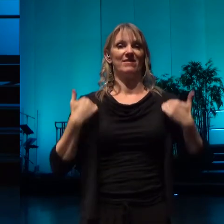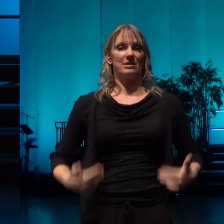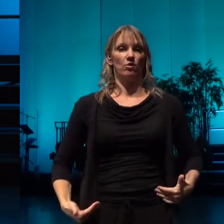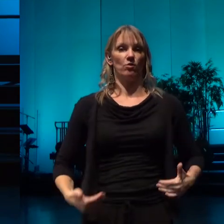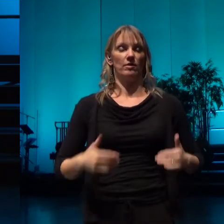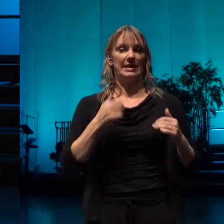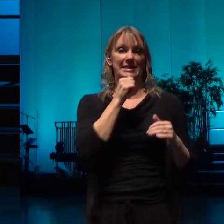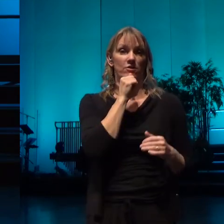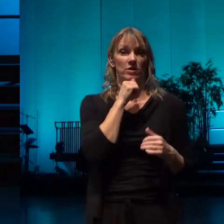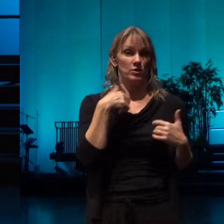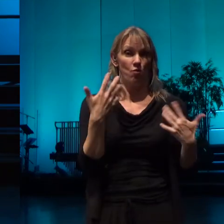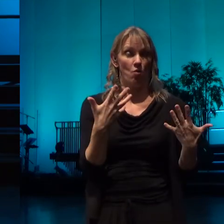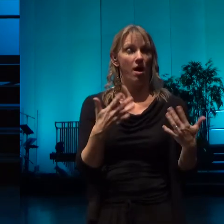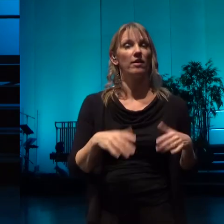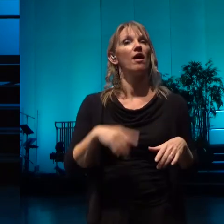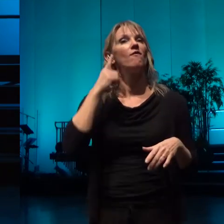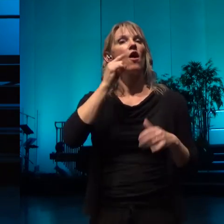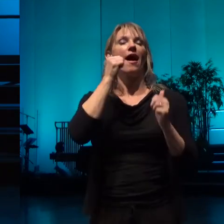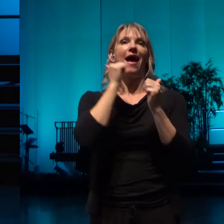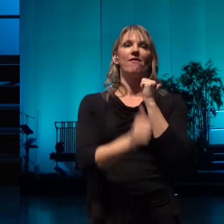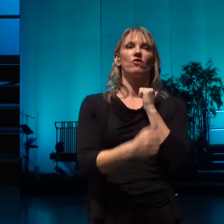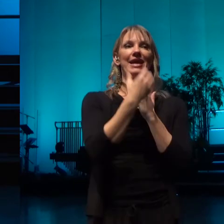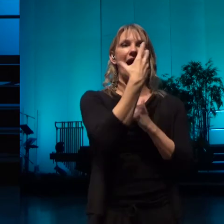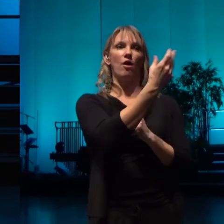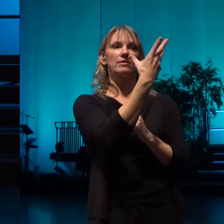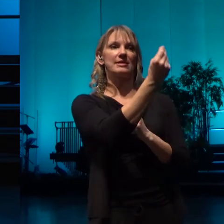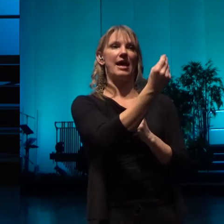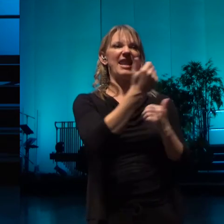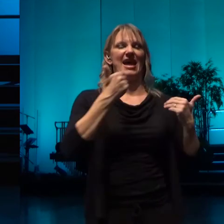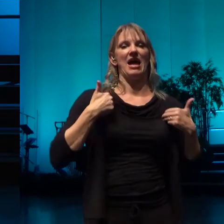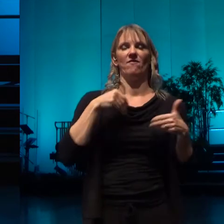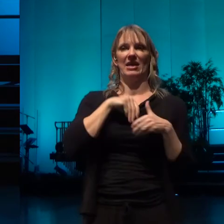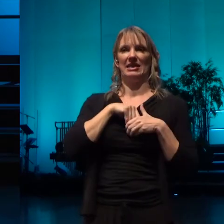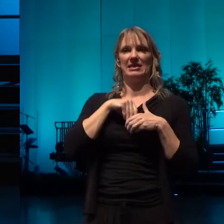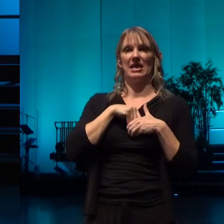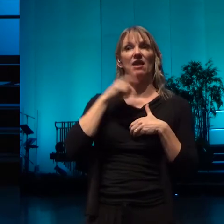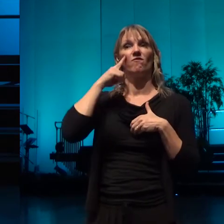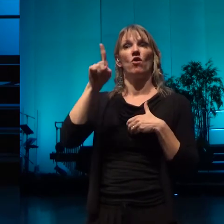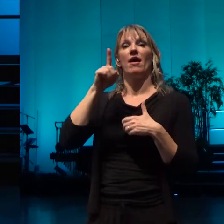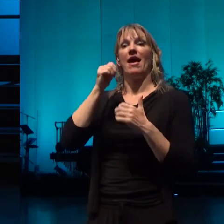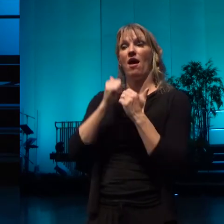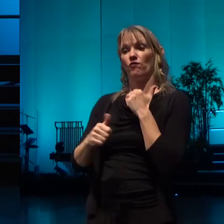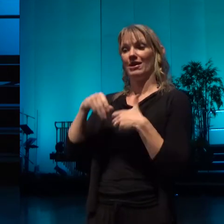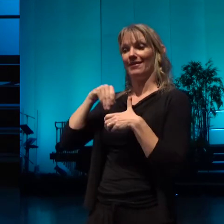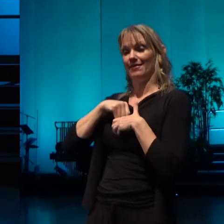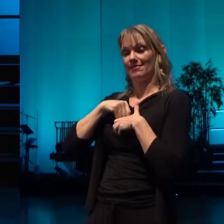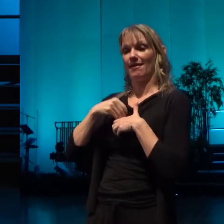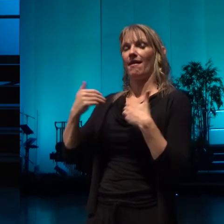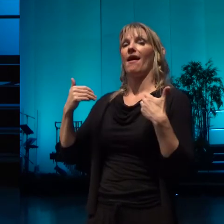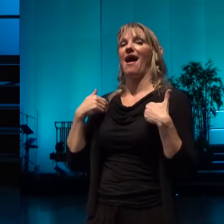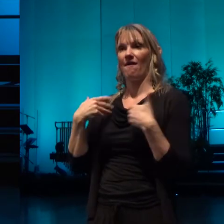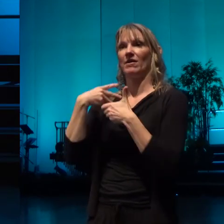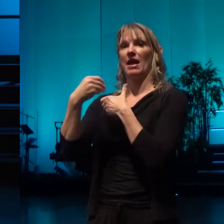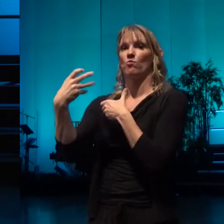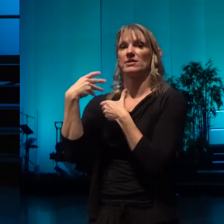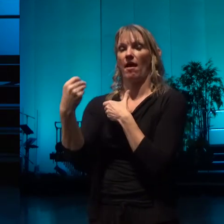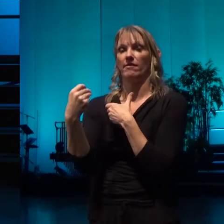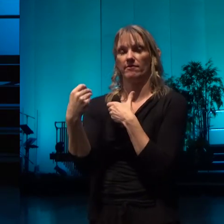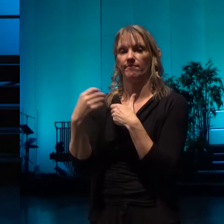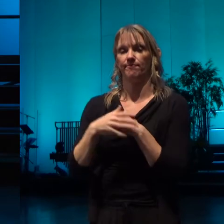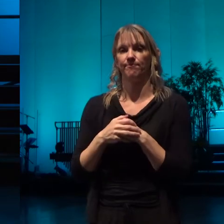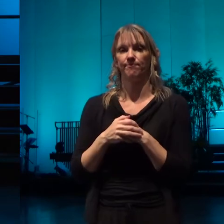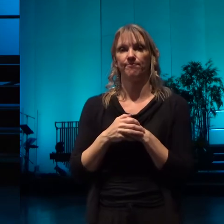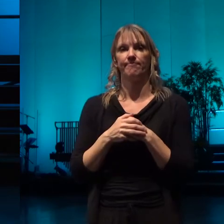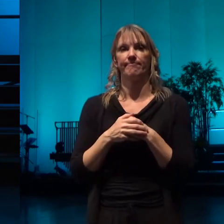this: that for every outside there is an inside, and for every inside there is an outside.